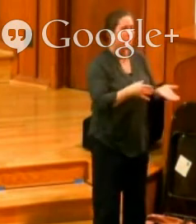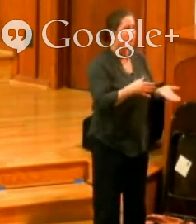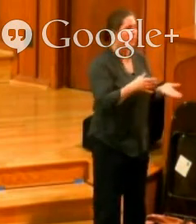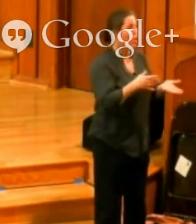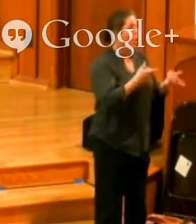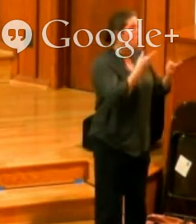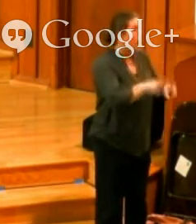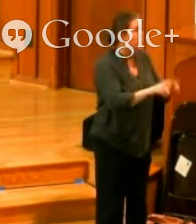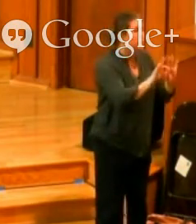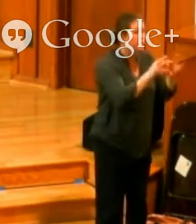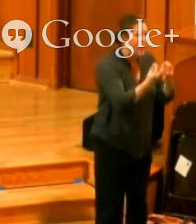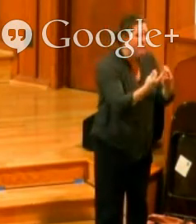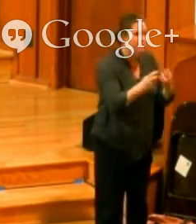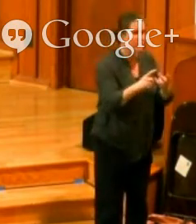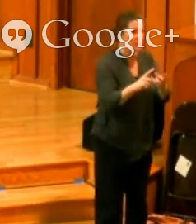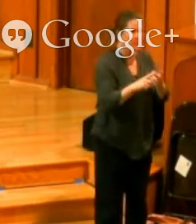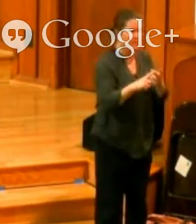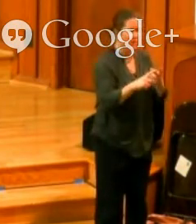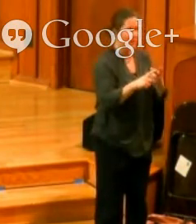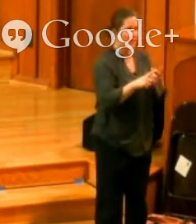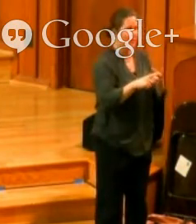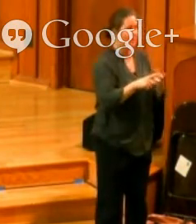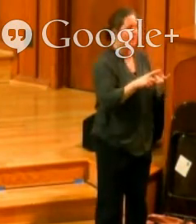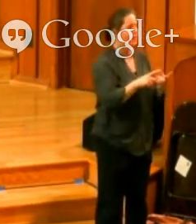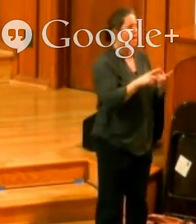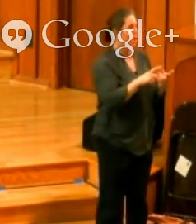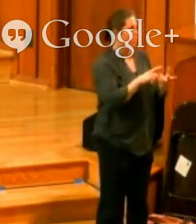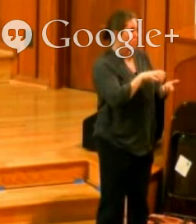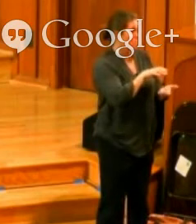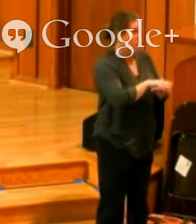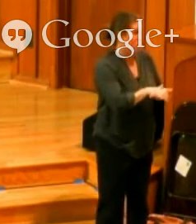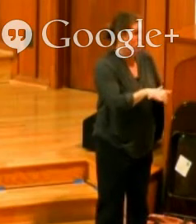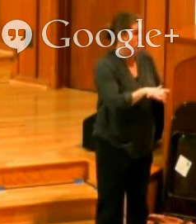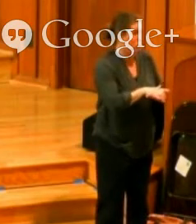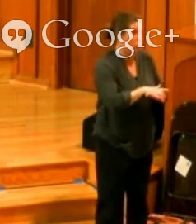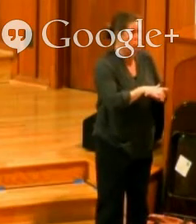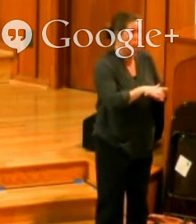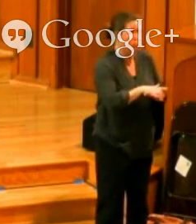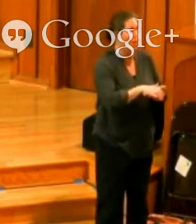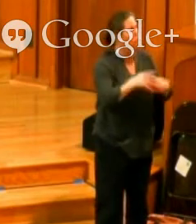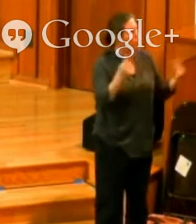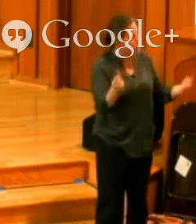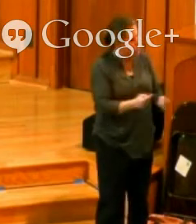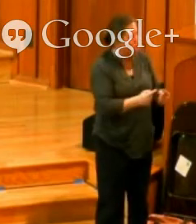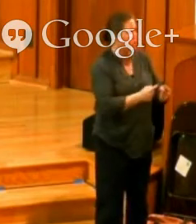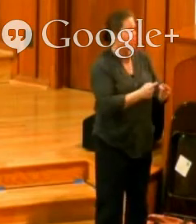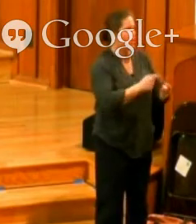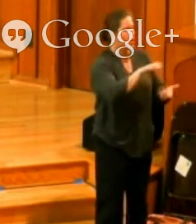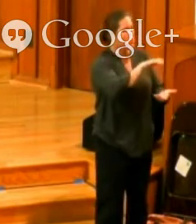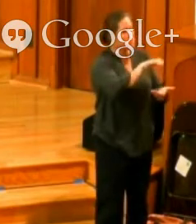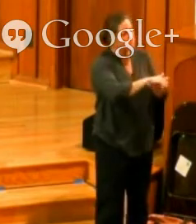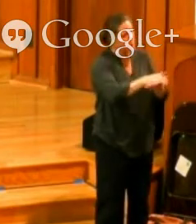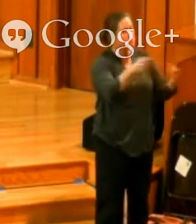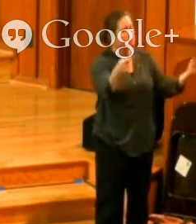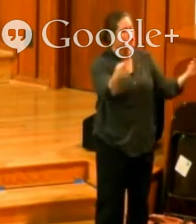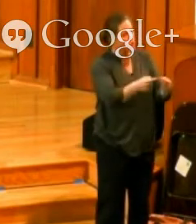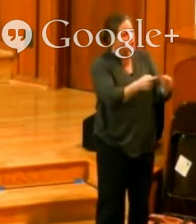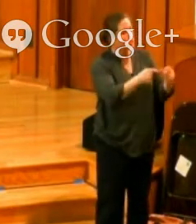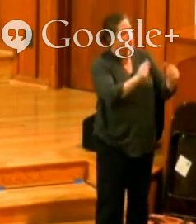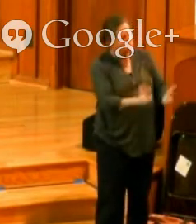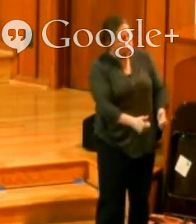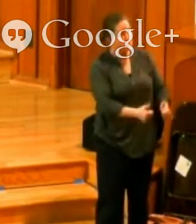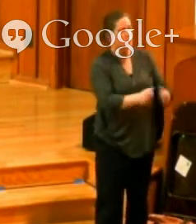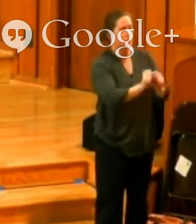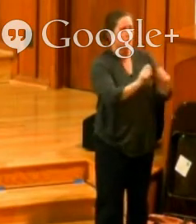happen to marriage? Would it be enhanced or would it be hurt? It would be hurt. It would deteriorate. Why? Because we're